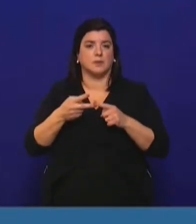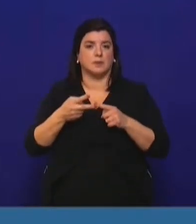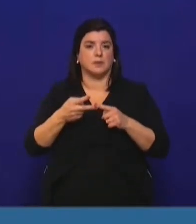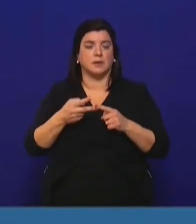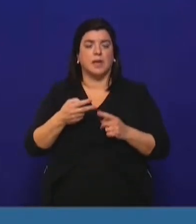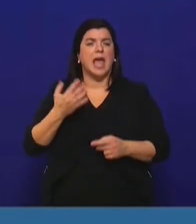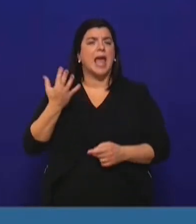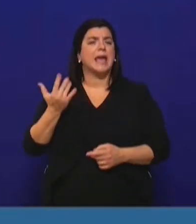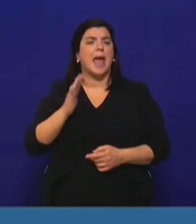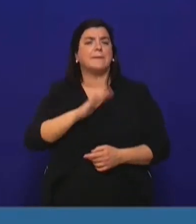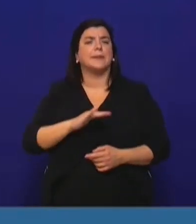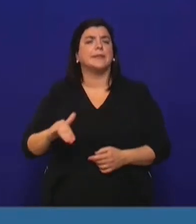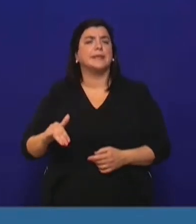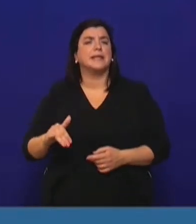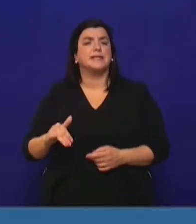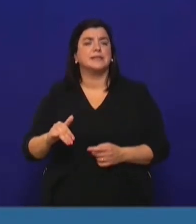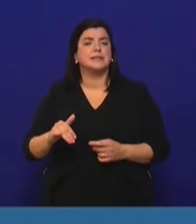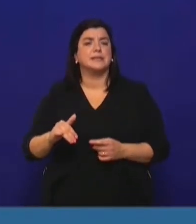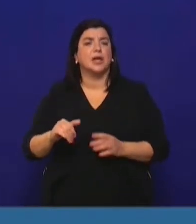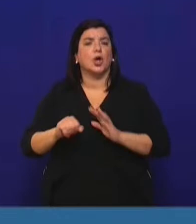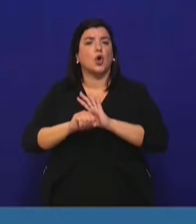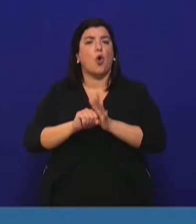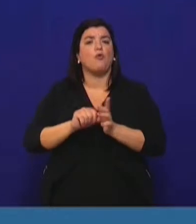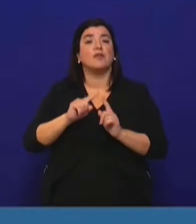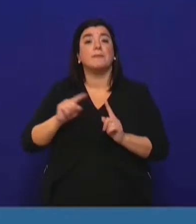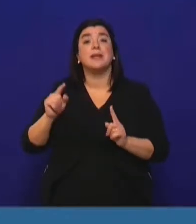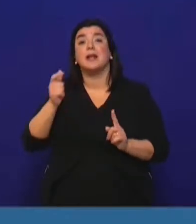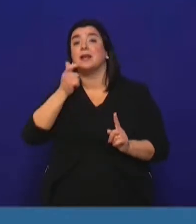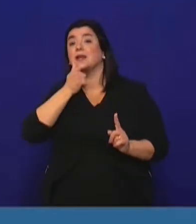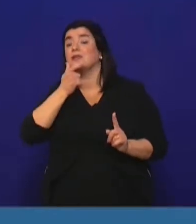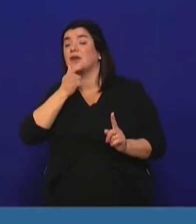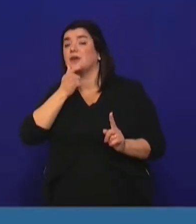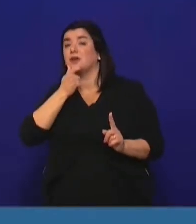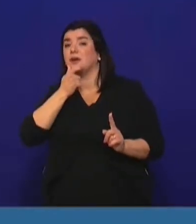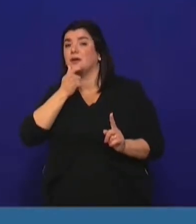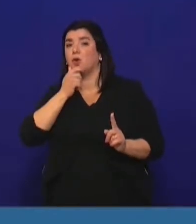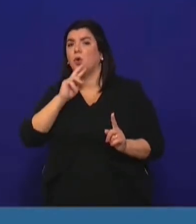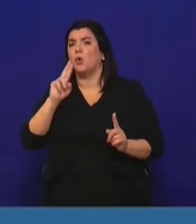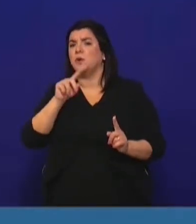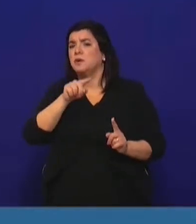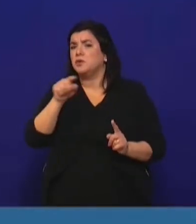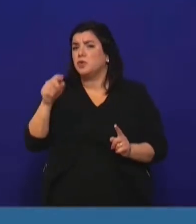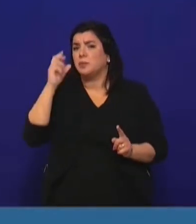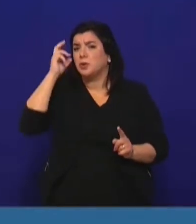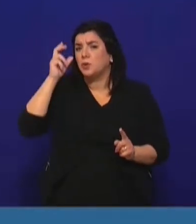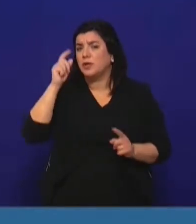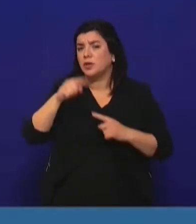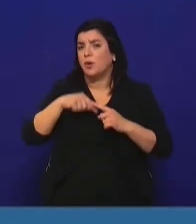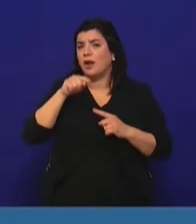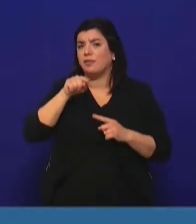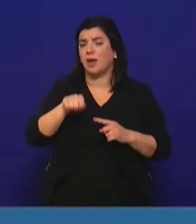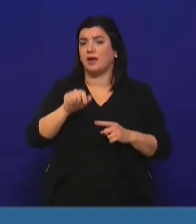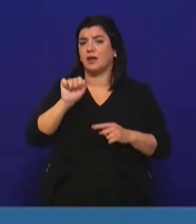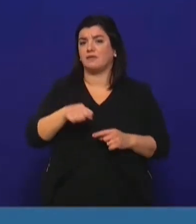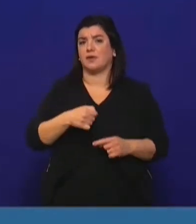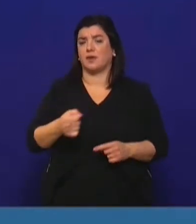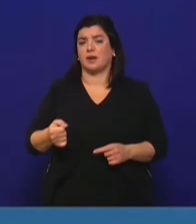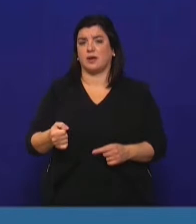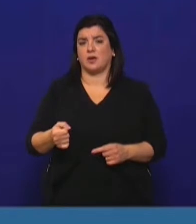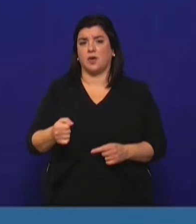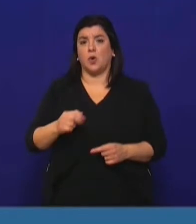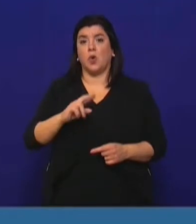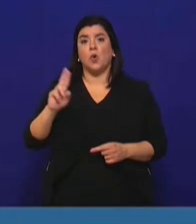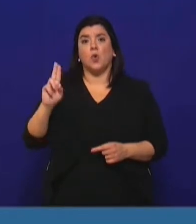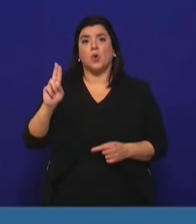variant do we have in Malta, and do you find the number worrying? And the second is, what is your position on spectators being able to return to